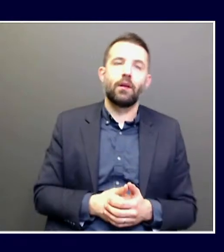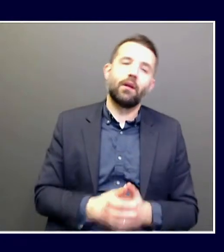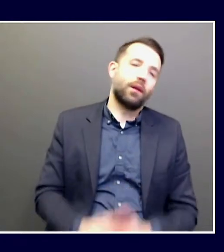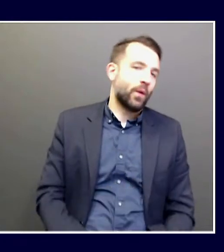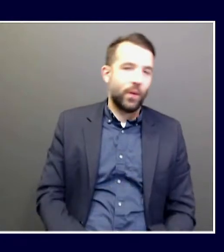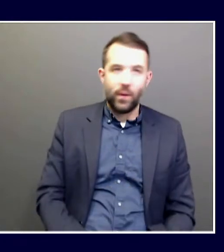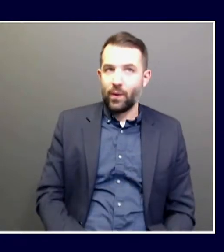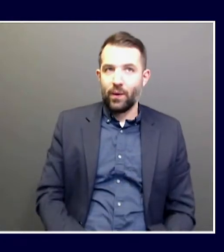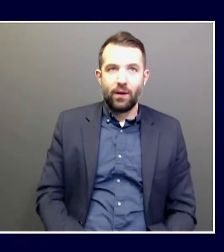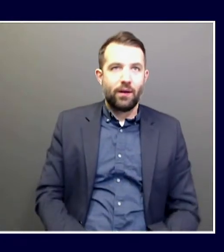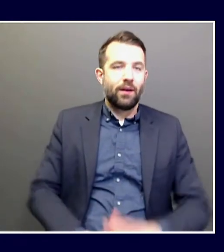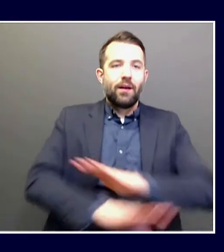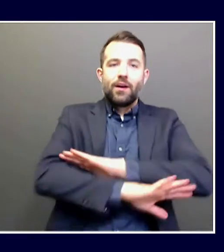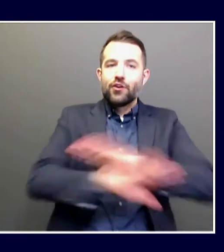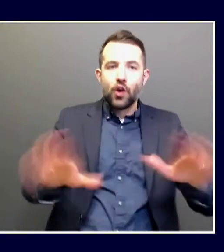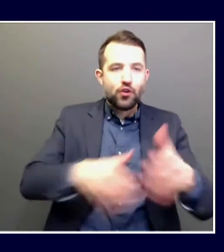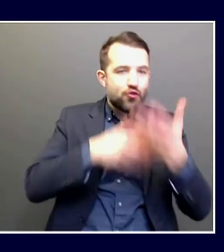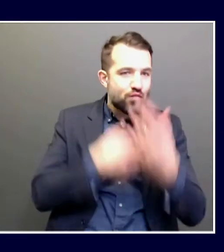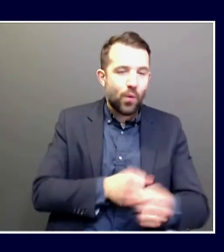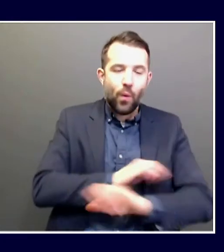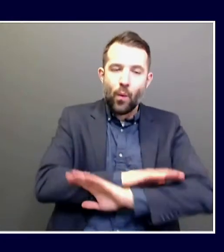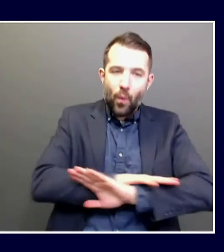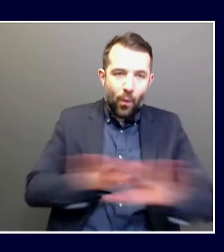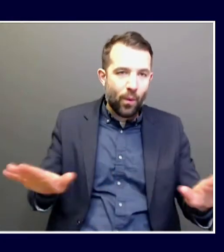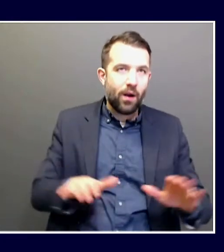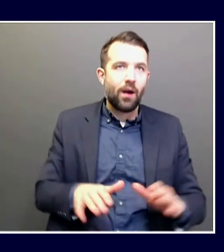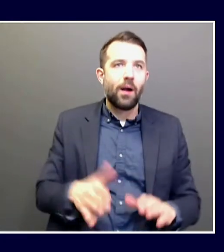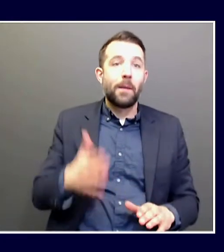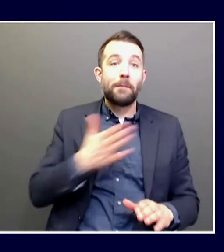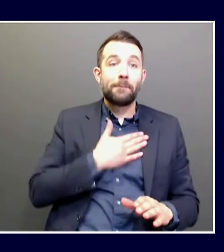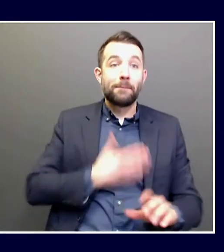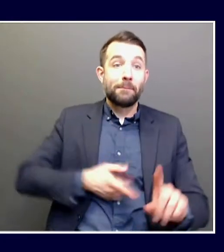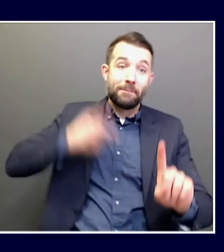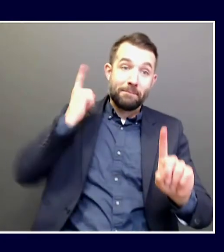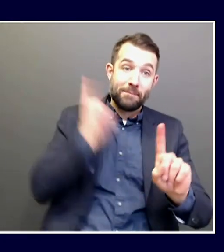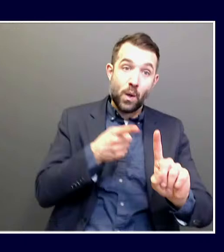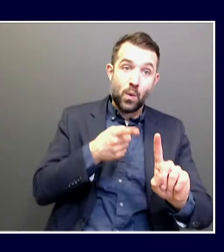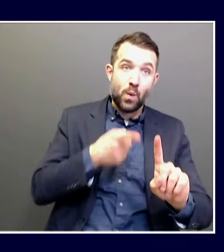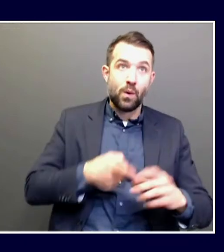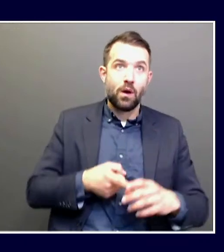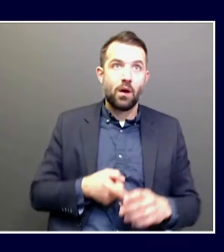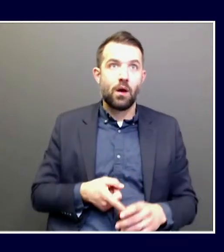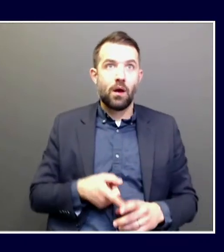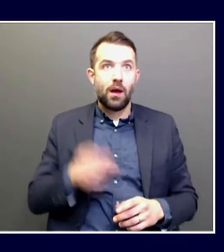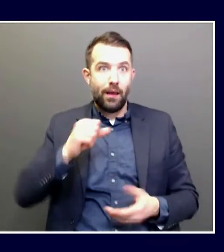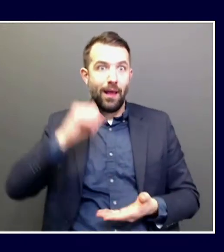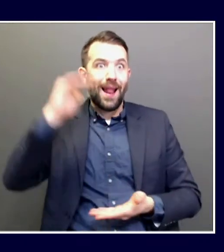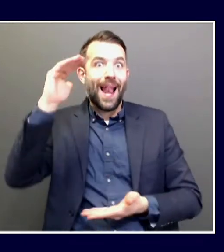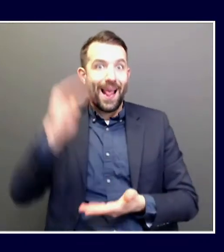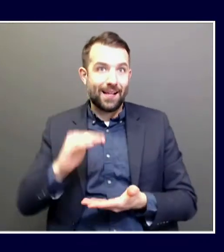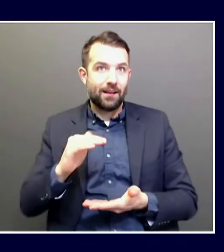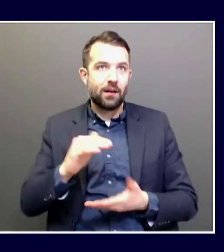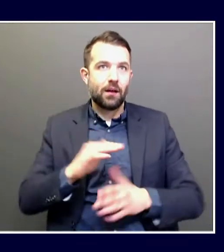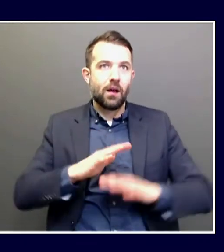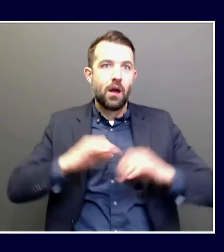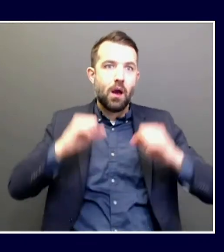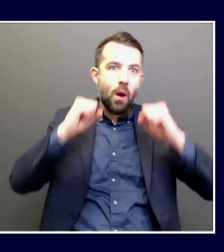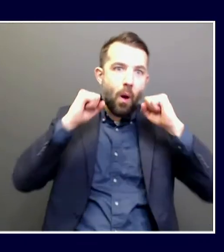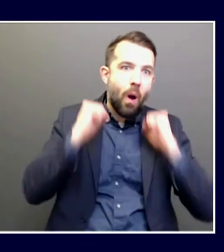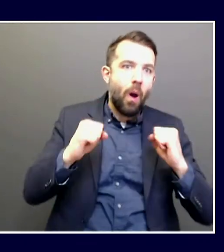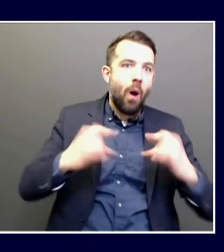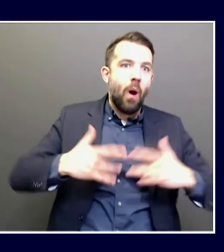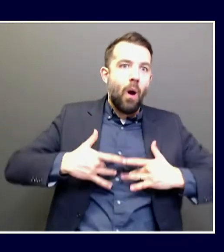that they don't tell you. They don't mean what I think folks think they mean. They are accurate. They are trustworthy.